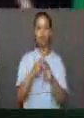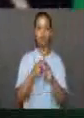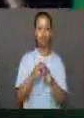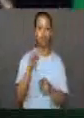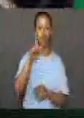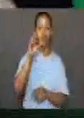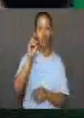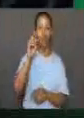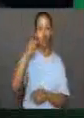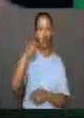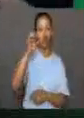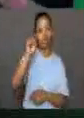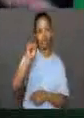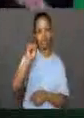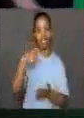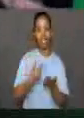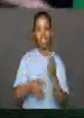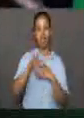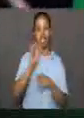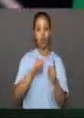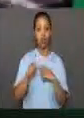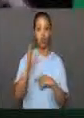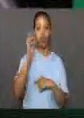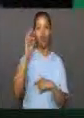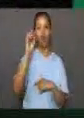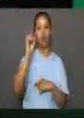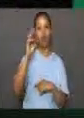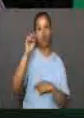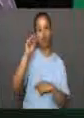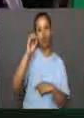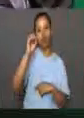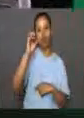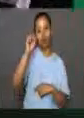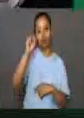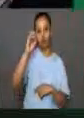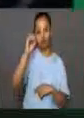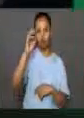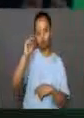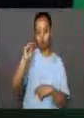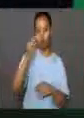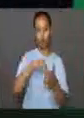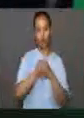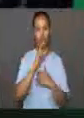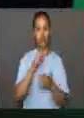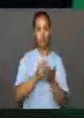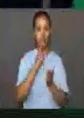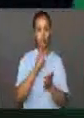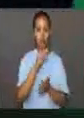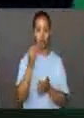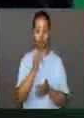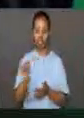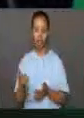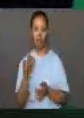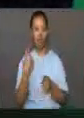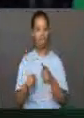located on the chromosome. However, the alleles might not be the same. In